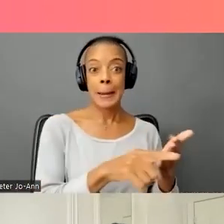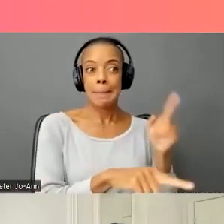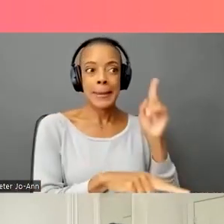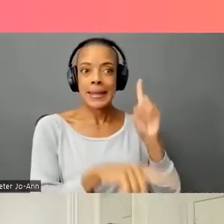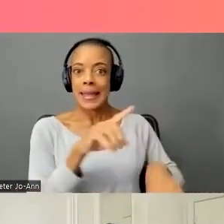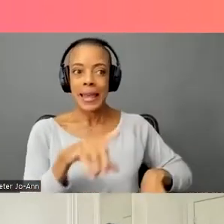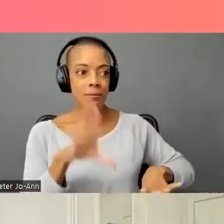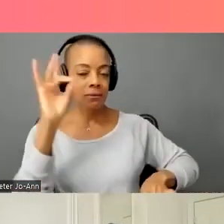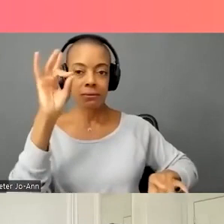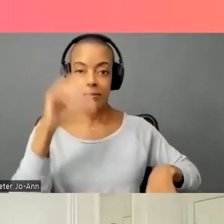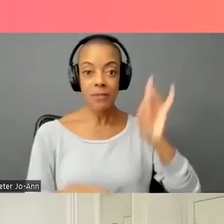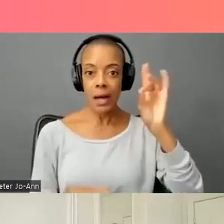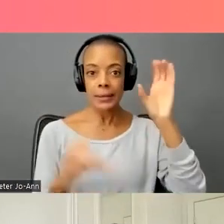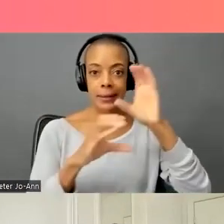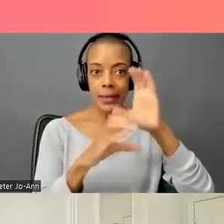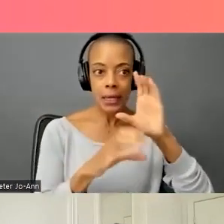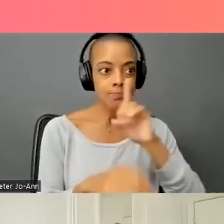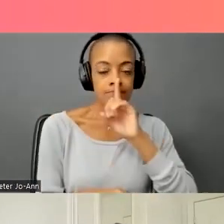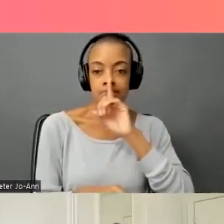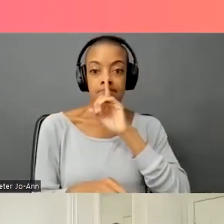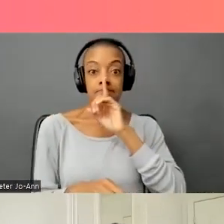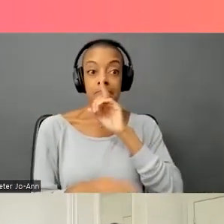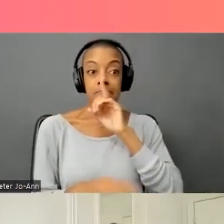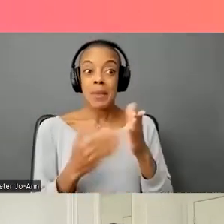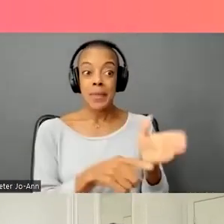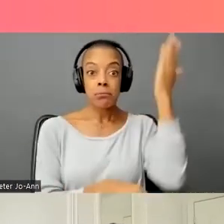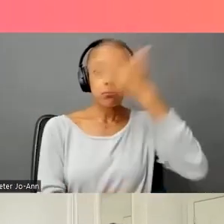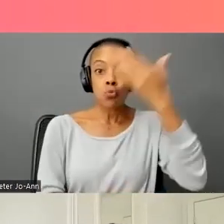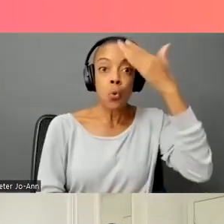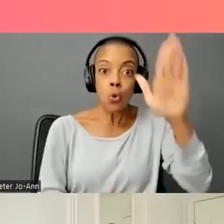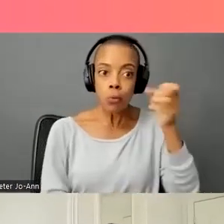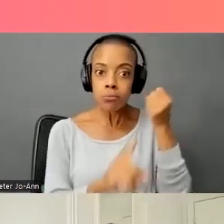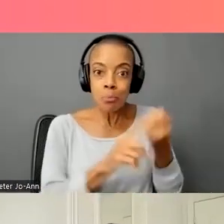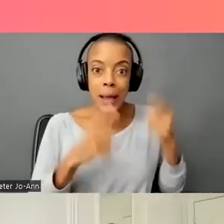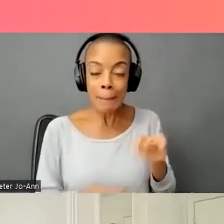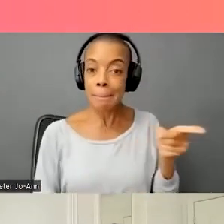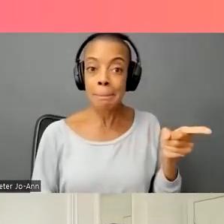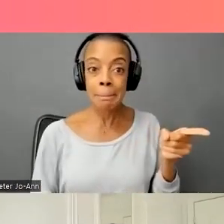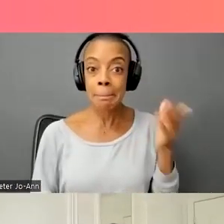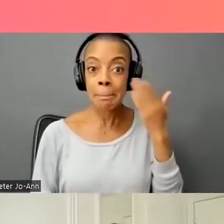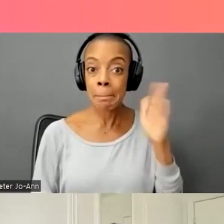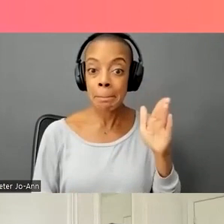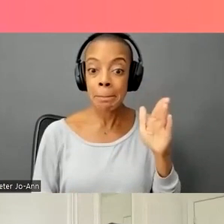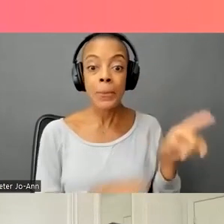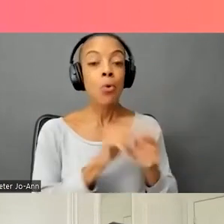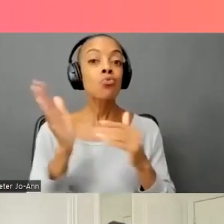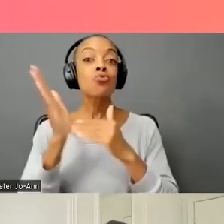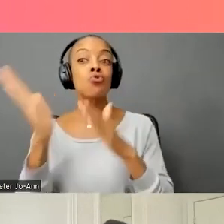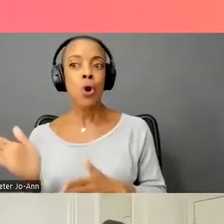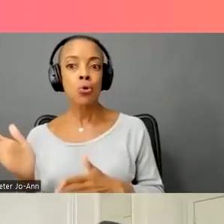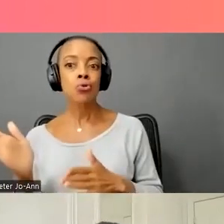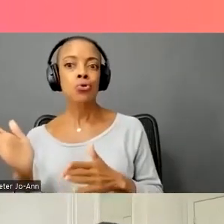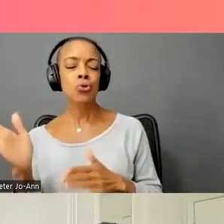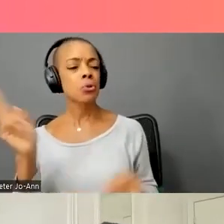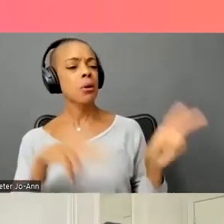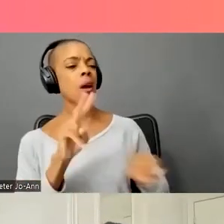care. They can be unaware that they have sustained a brain injury, and then providers can mistake the brain injury symptoms